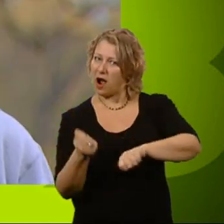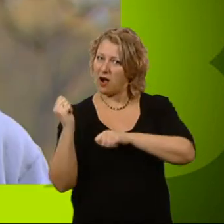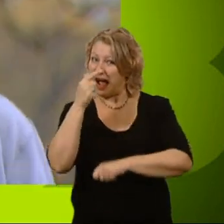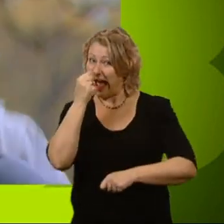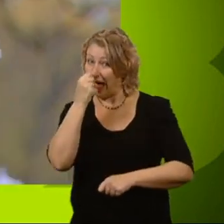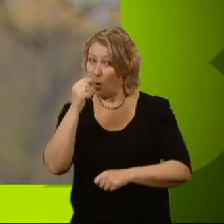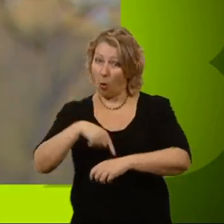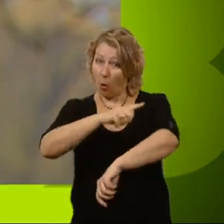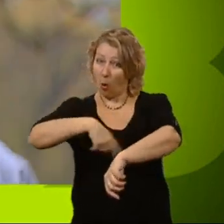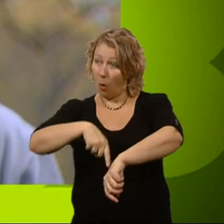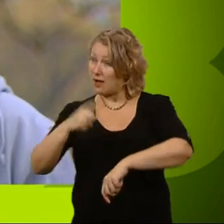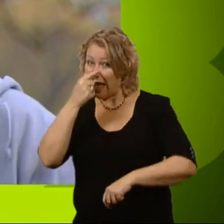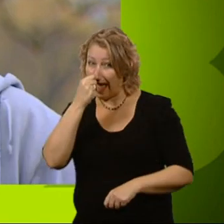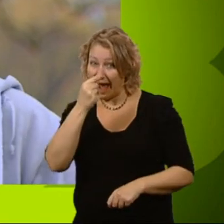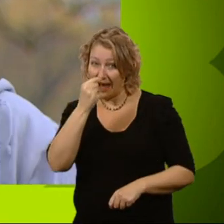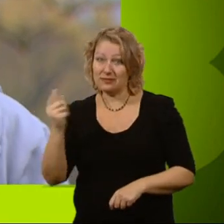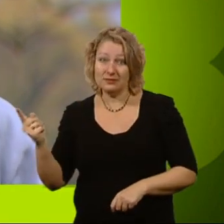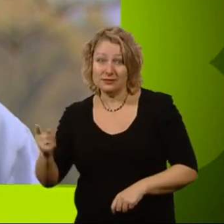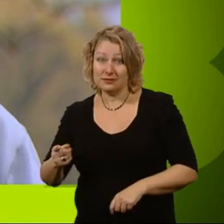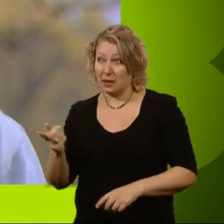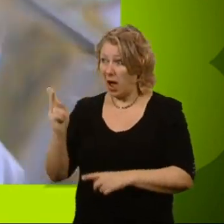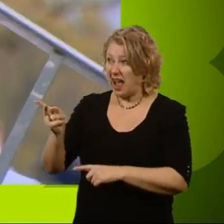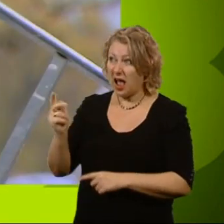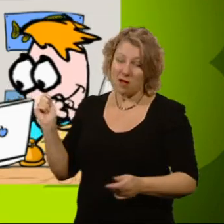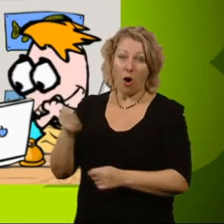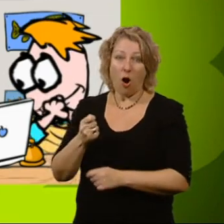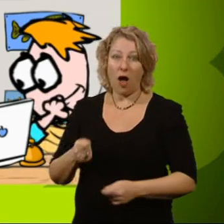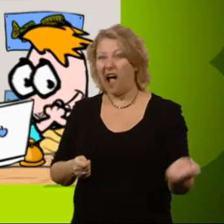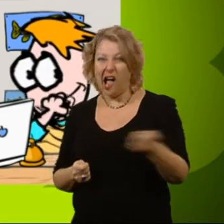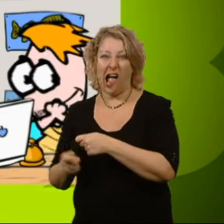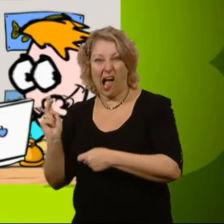And again! Oh, come on, hit him, Ivan! And again!